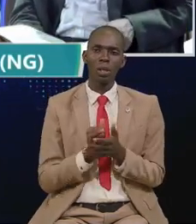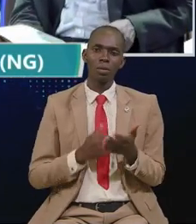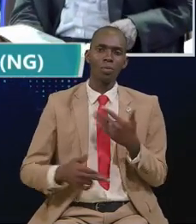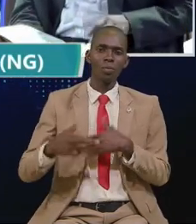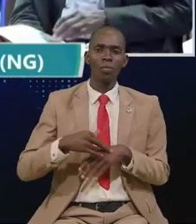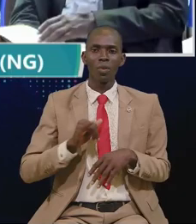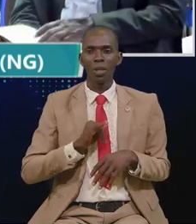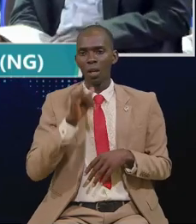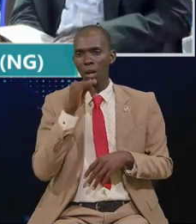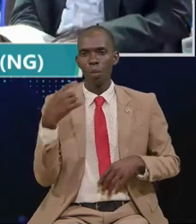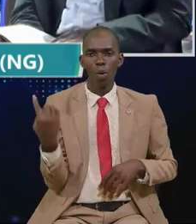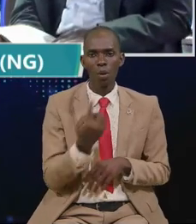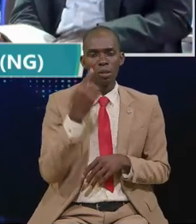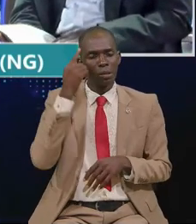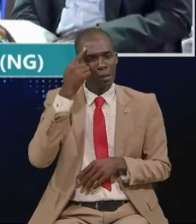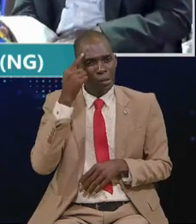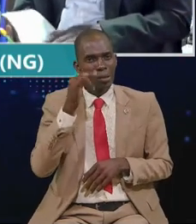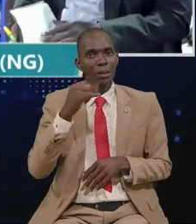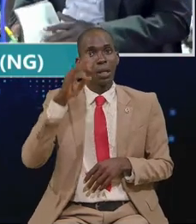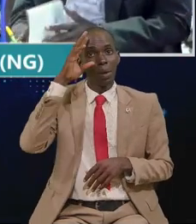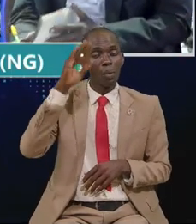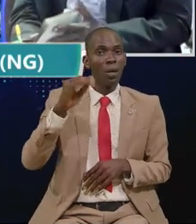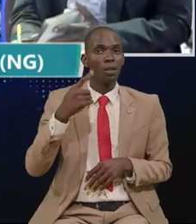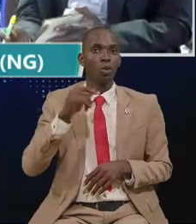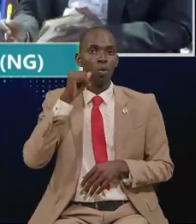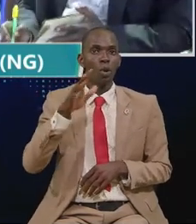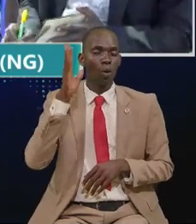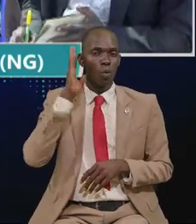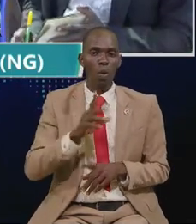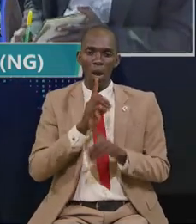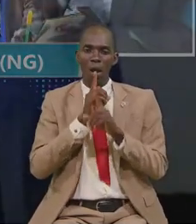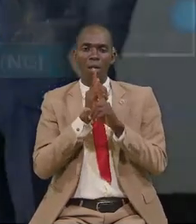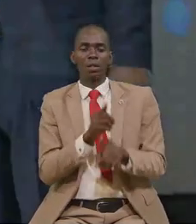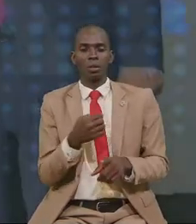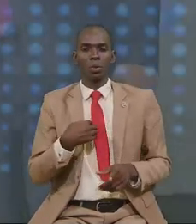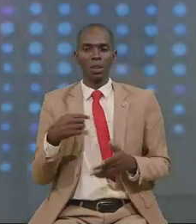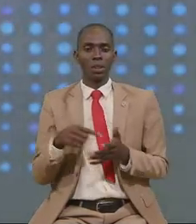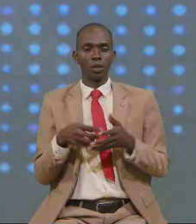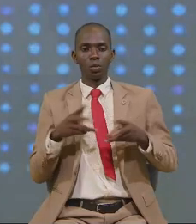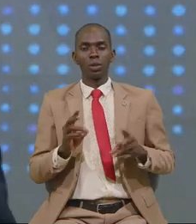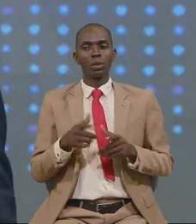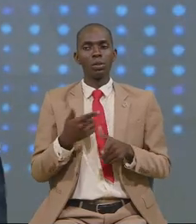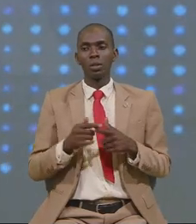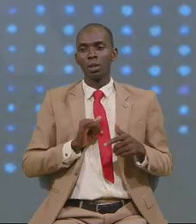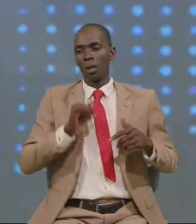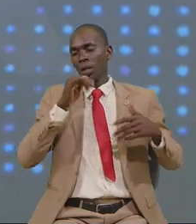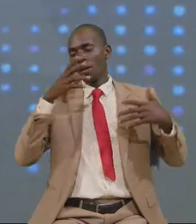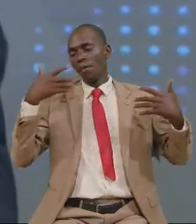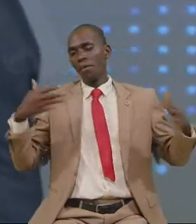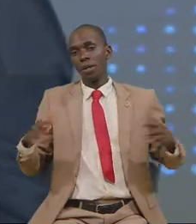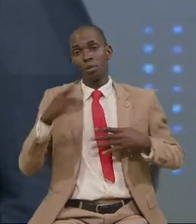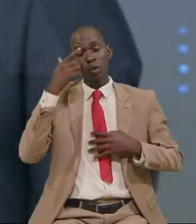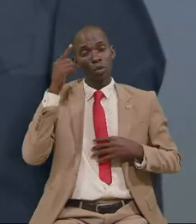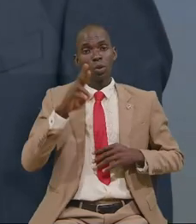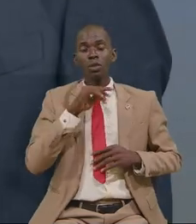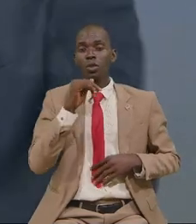man, the woman will respond like this, and then I am finished. because you are not thinking of